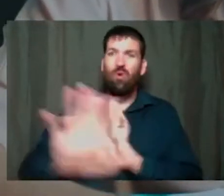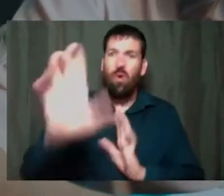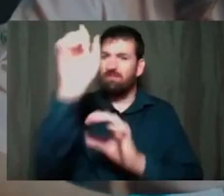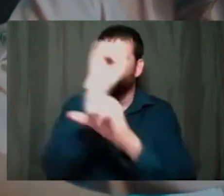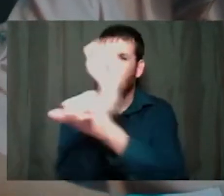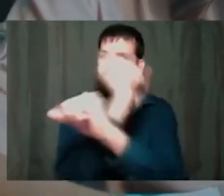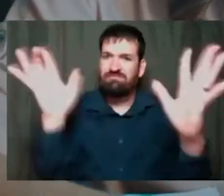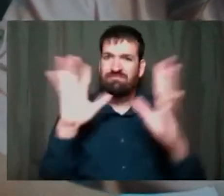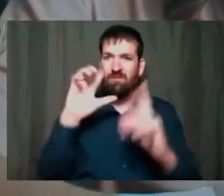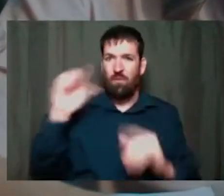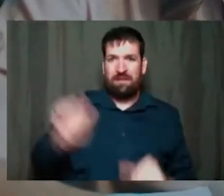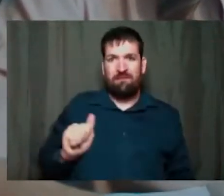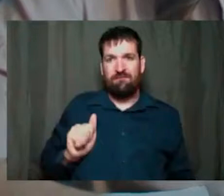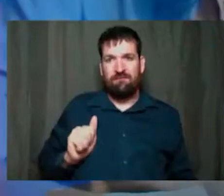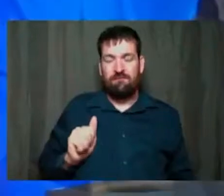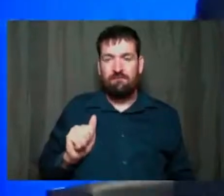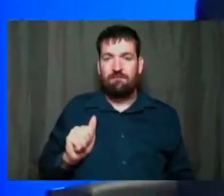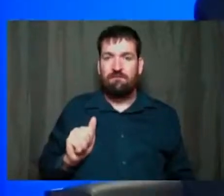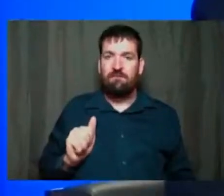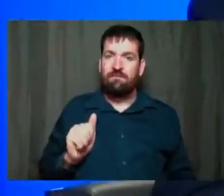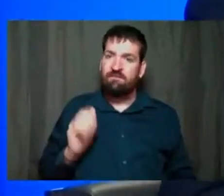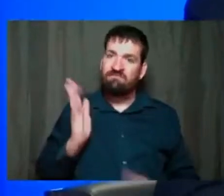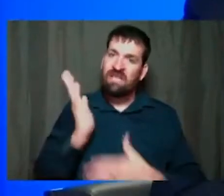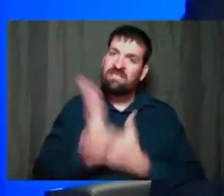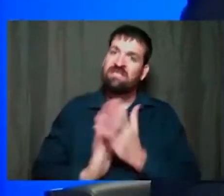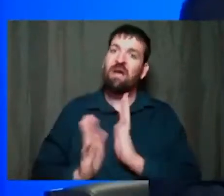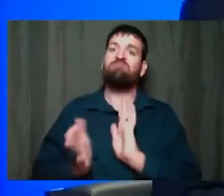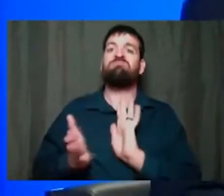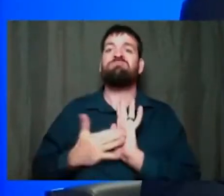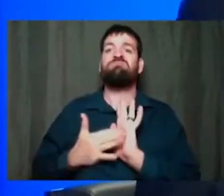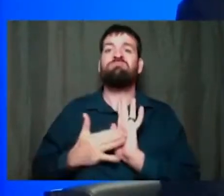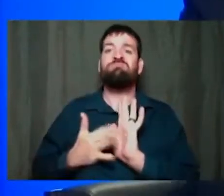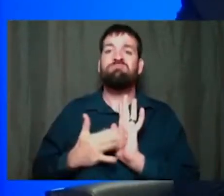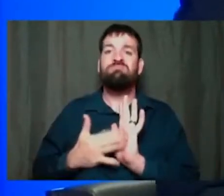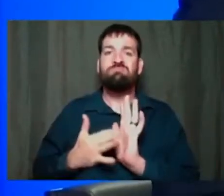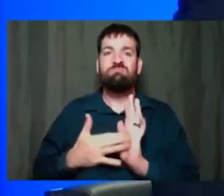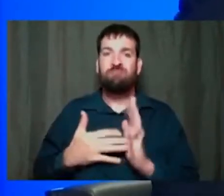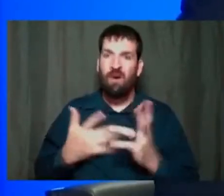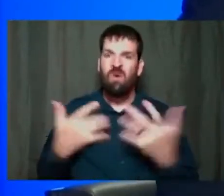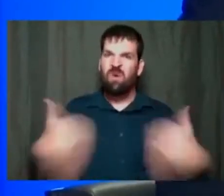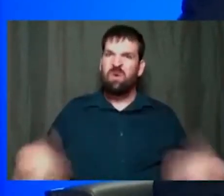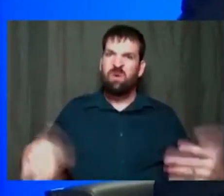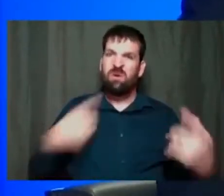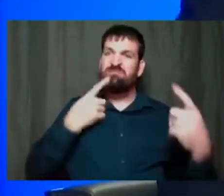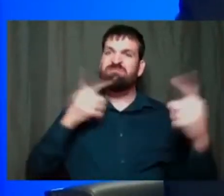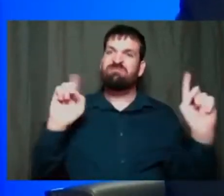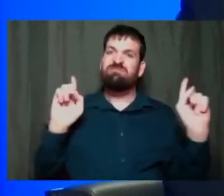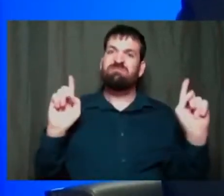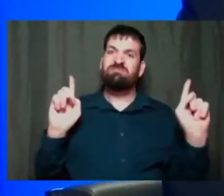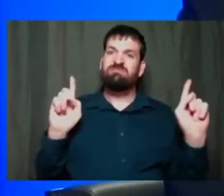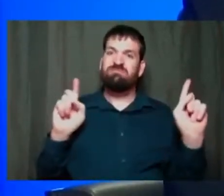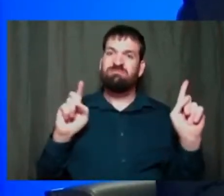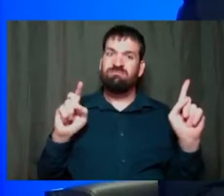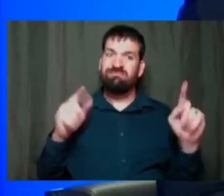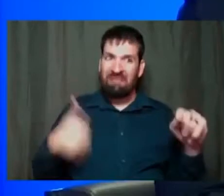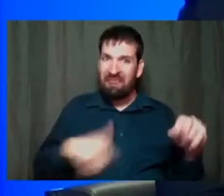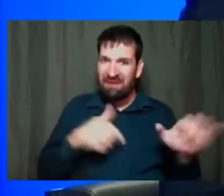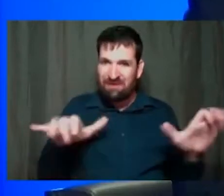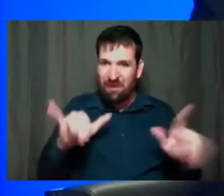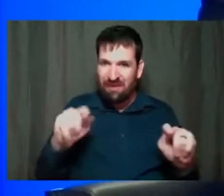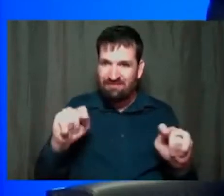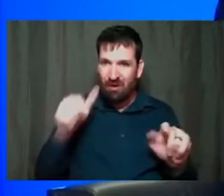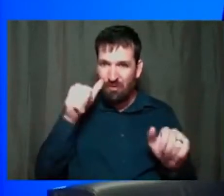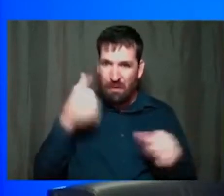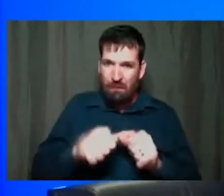So even having a little bit of congratulatory experience where you're like, hey, you made it, like, let's do this thing. And remember what it was like from the outside looking